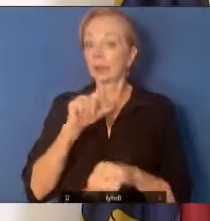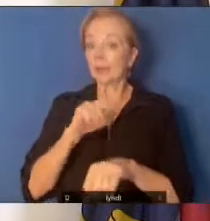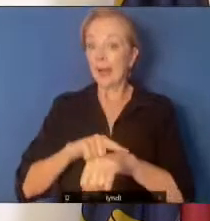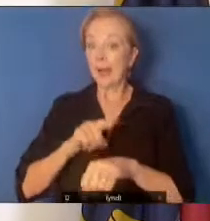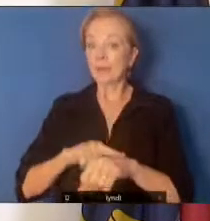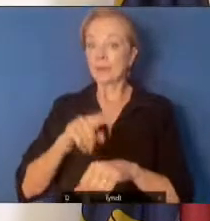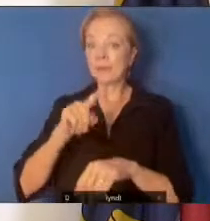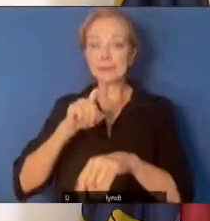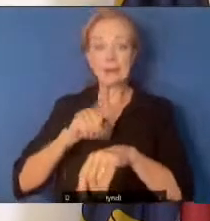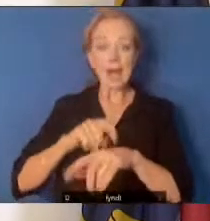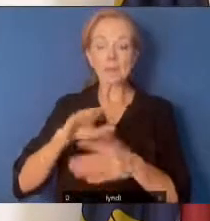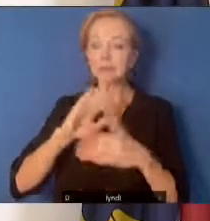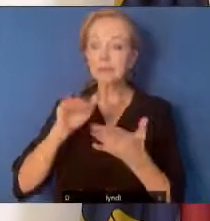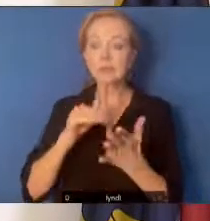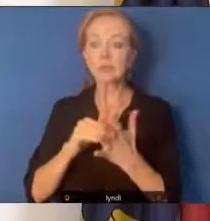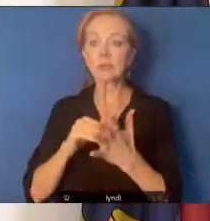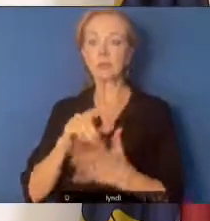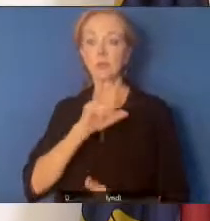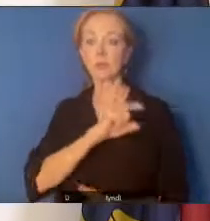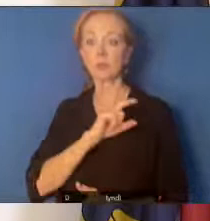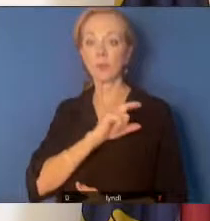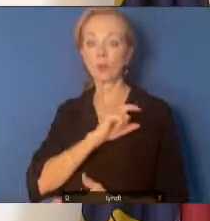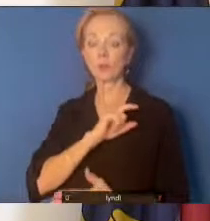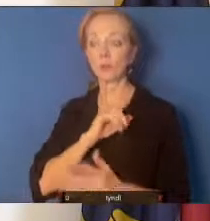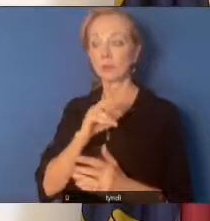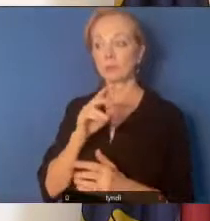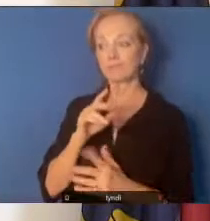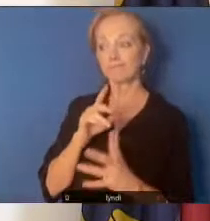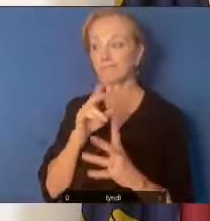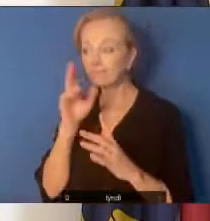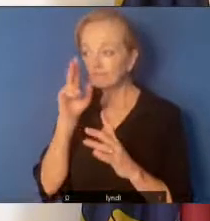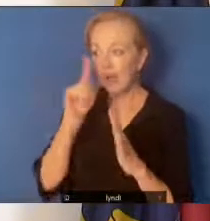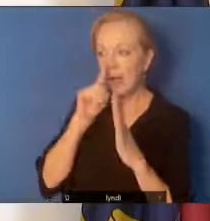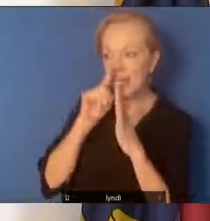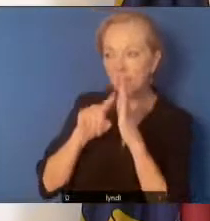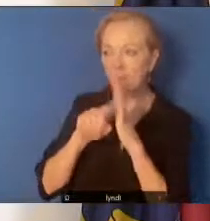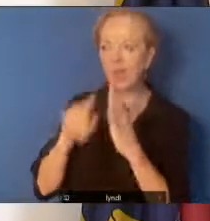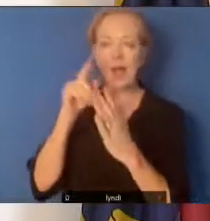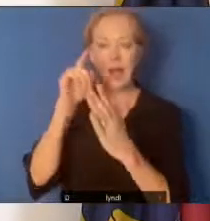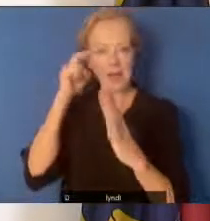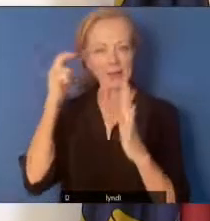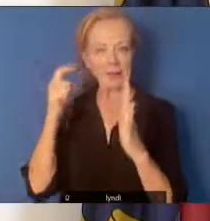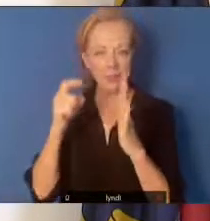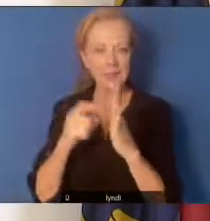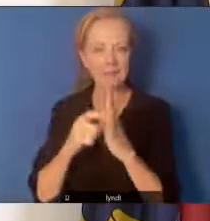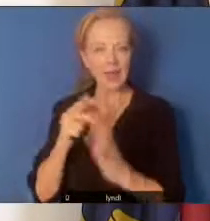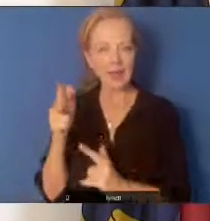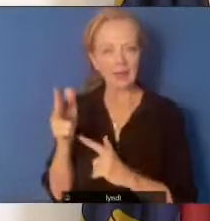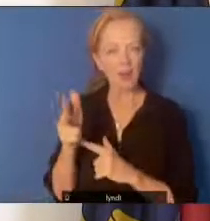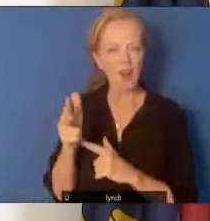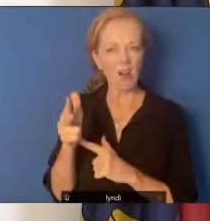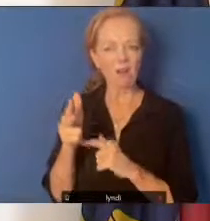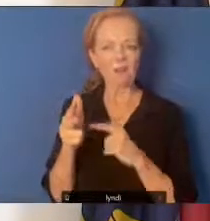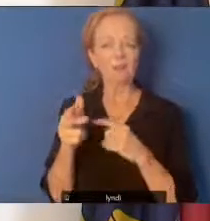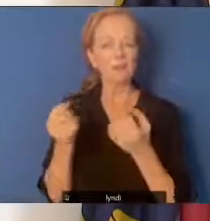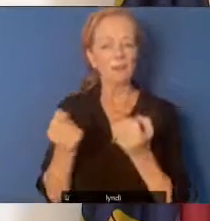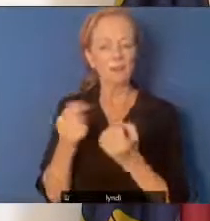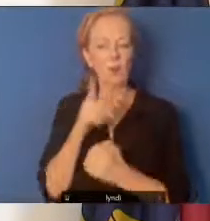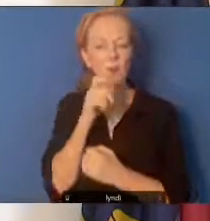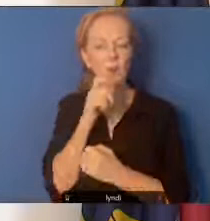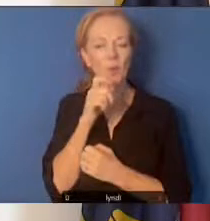patrol officers, they identified the suspect vehicle in this case. Through this continued